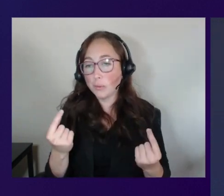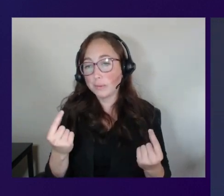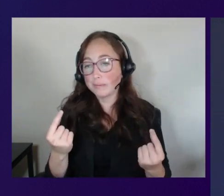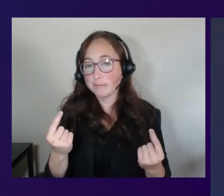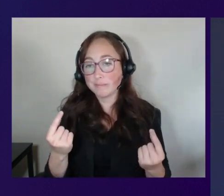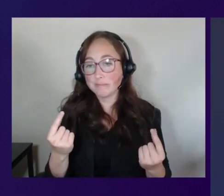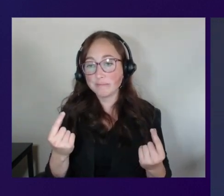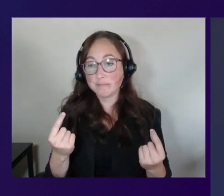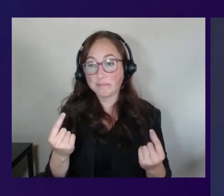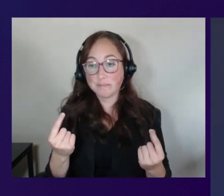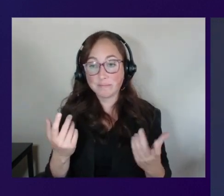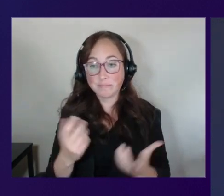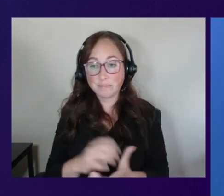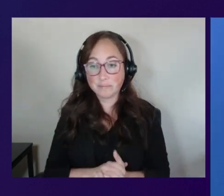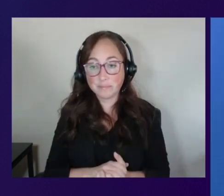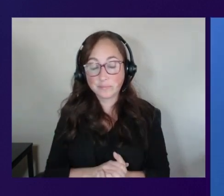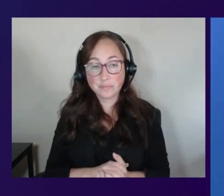on?